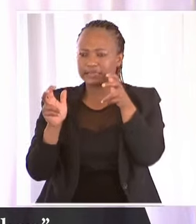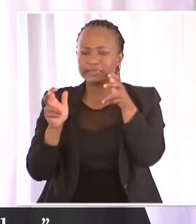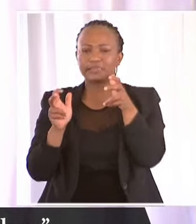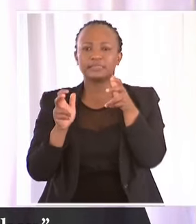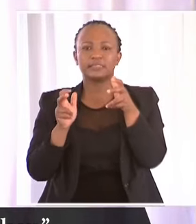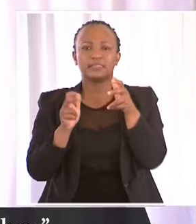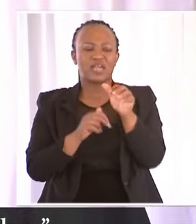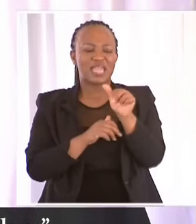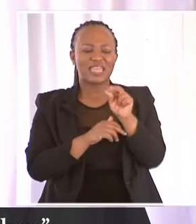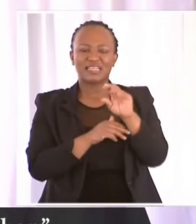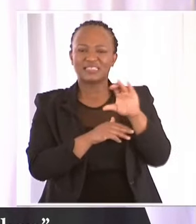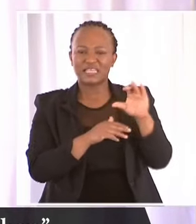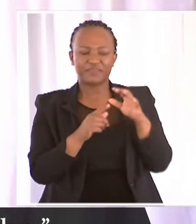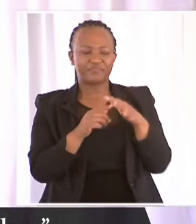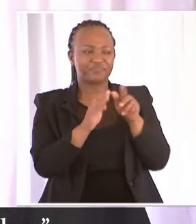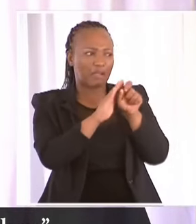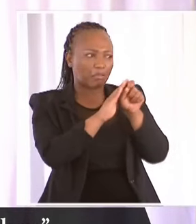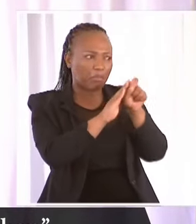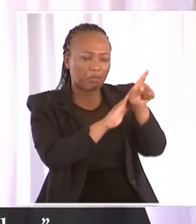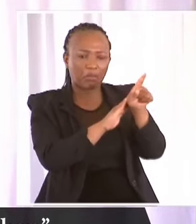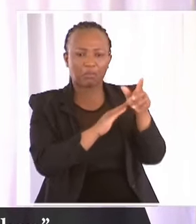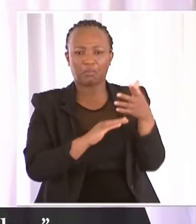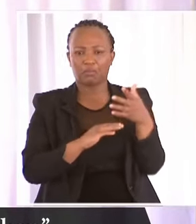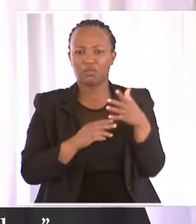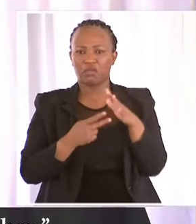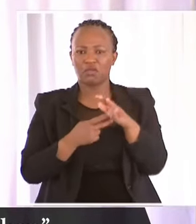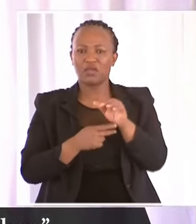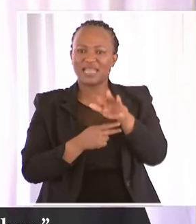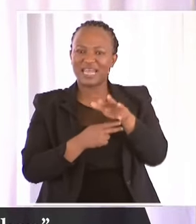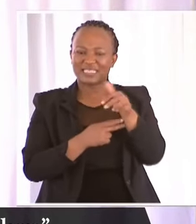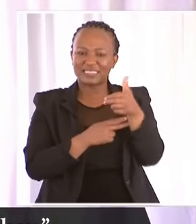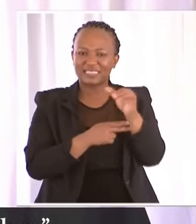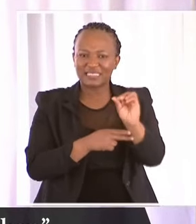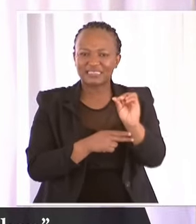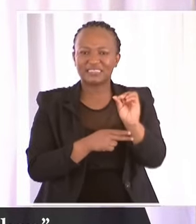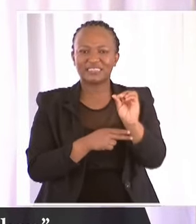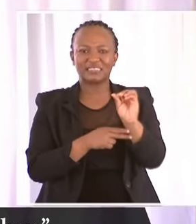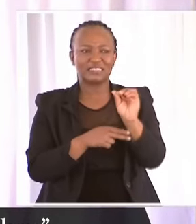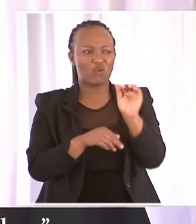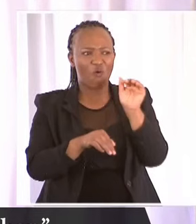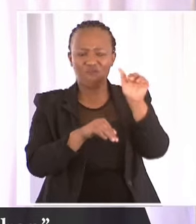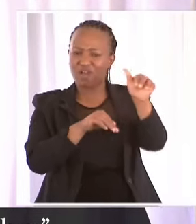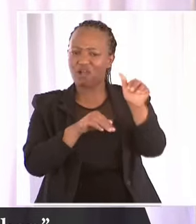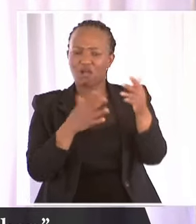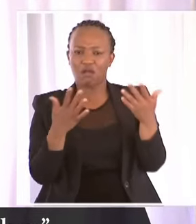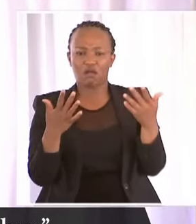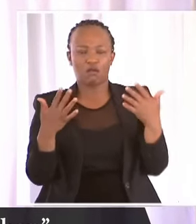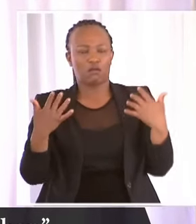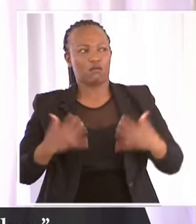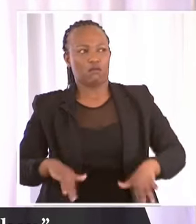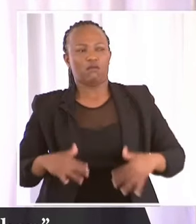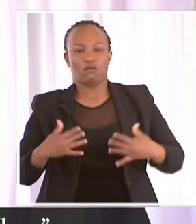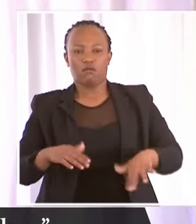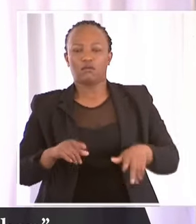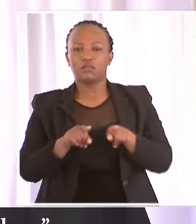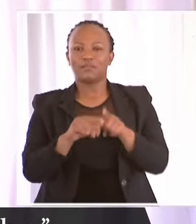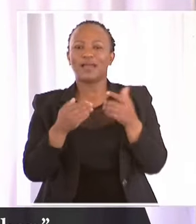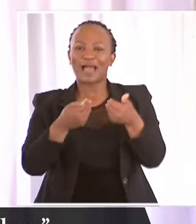in exile in the 1960s and beyond, and was a key figure in the